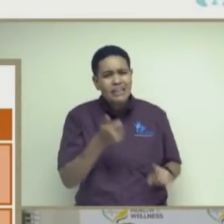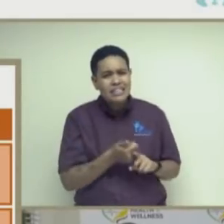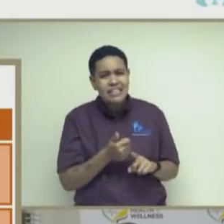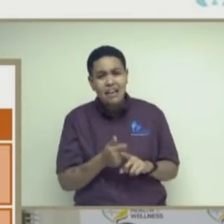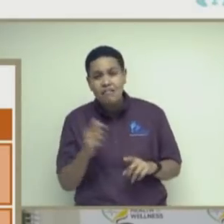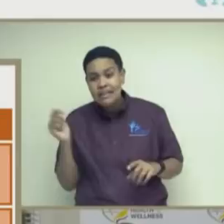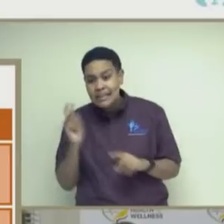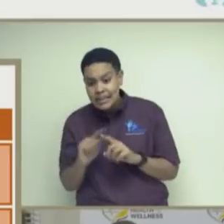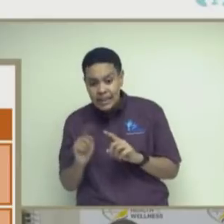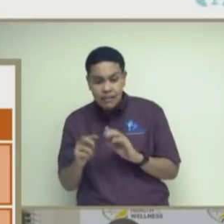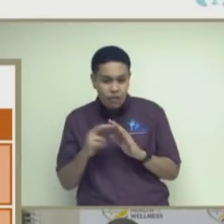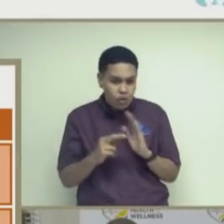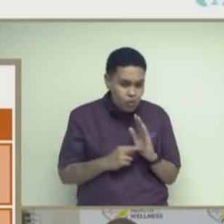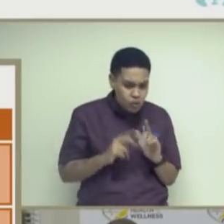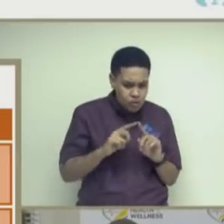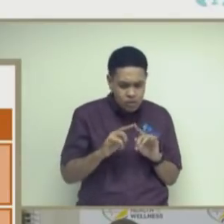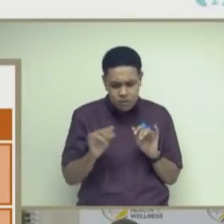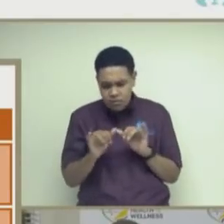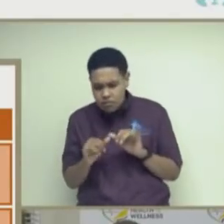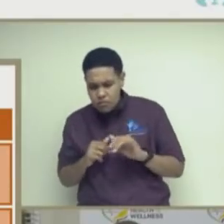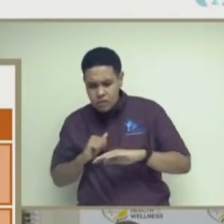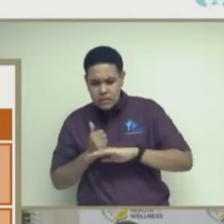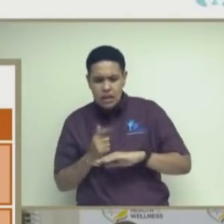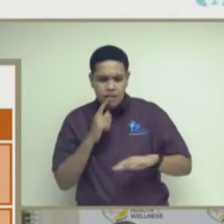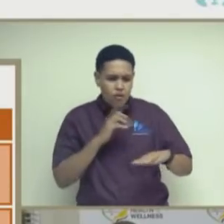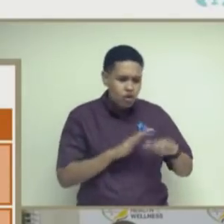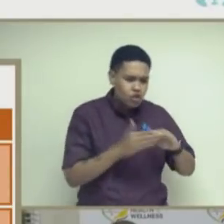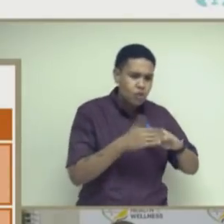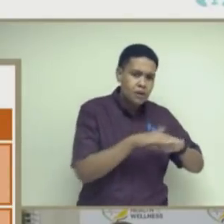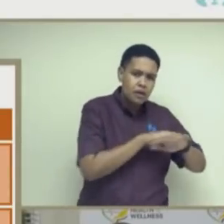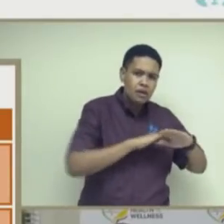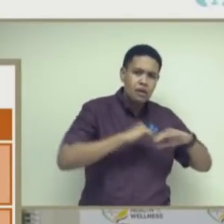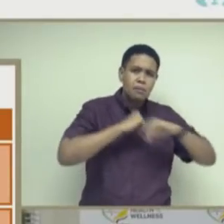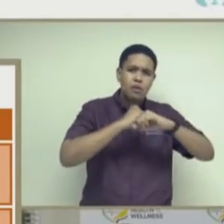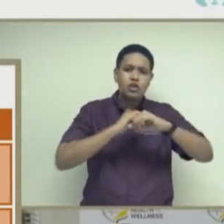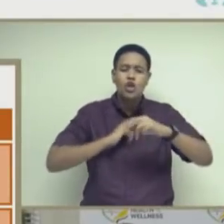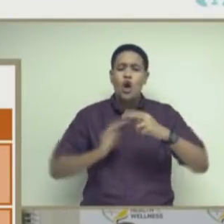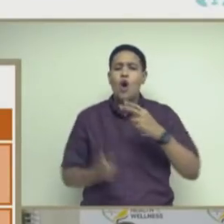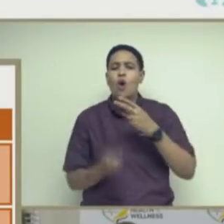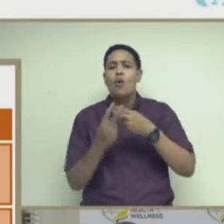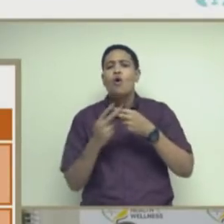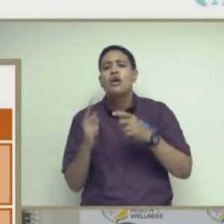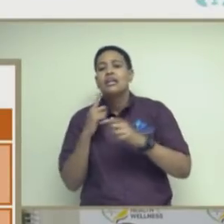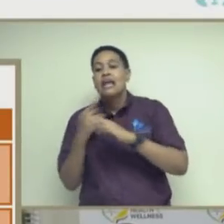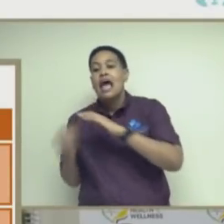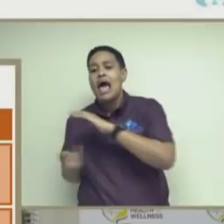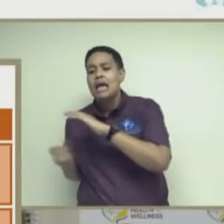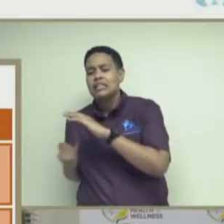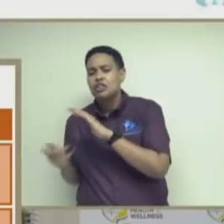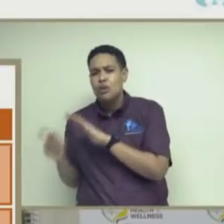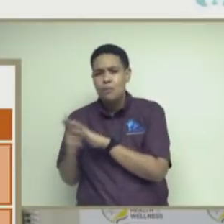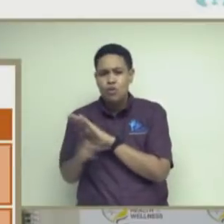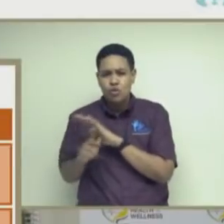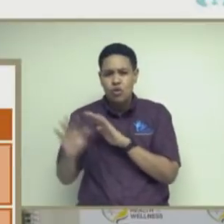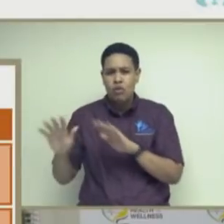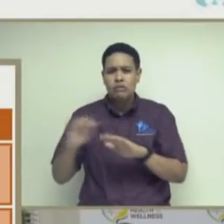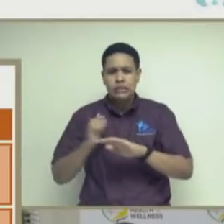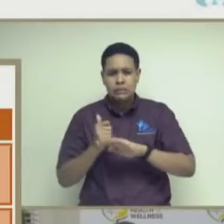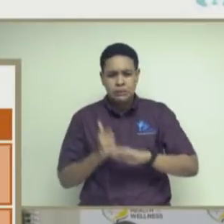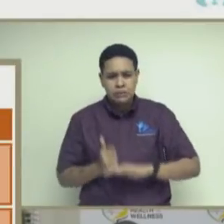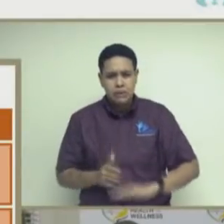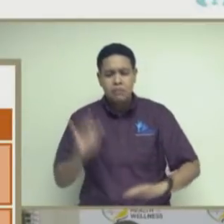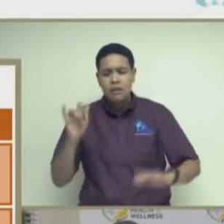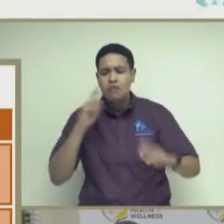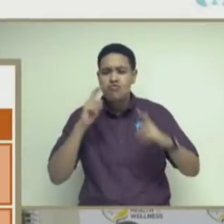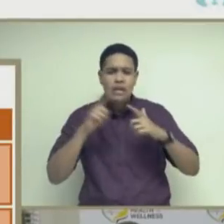of the measures that we put in place in terms of our border protection, our quarantine and isolation protocols. And these are